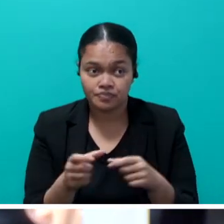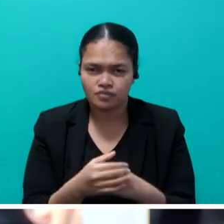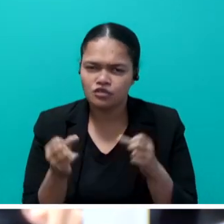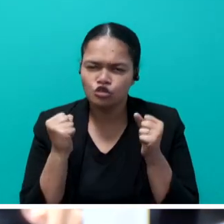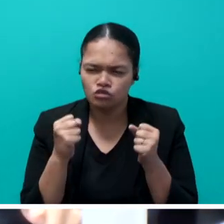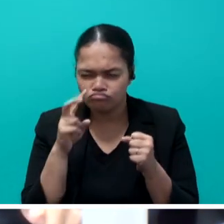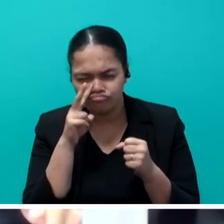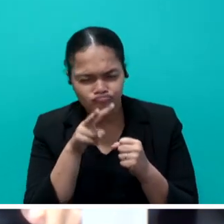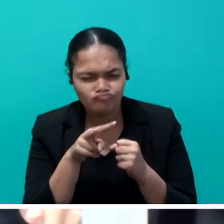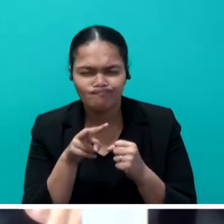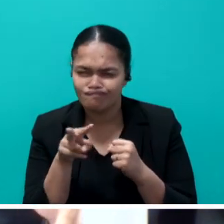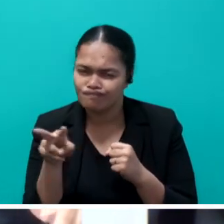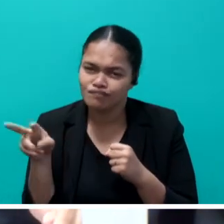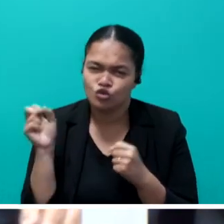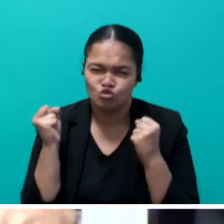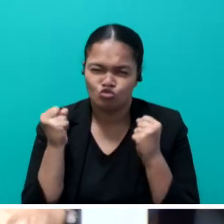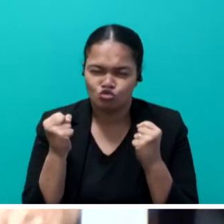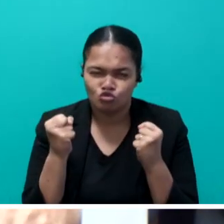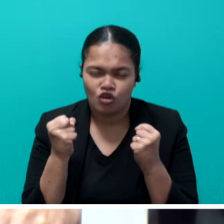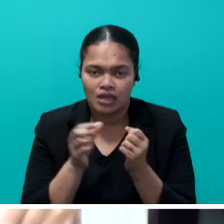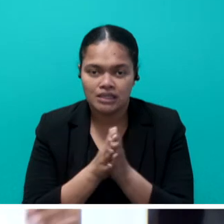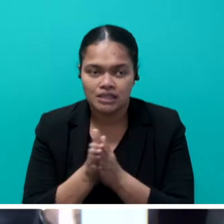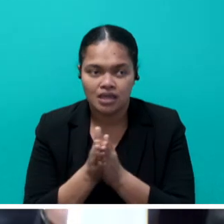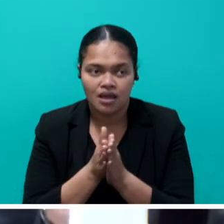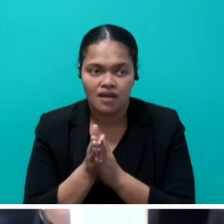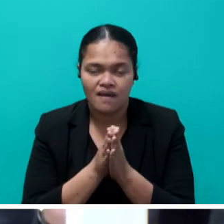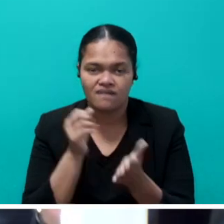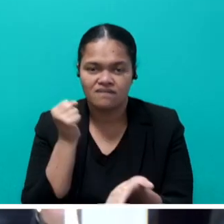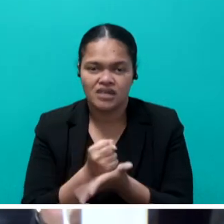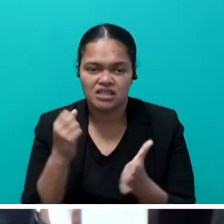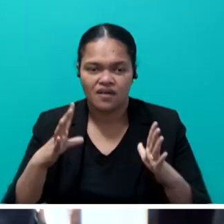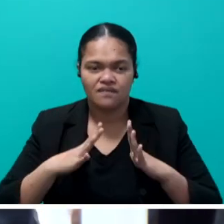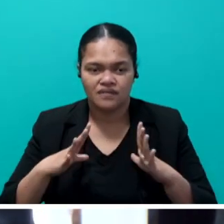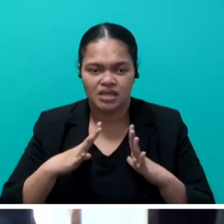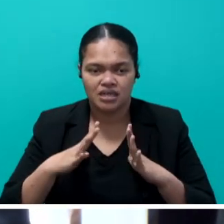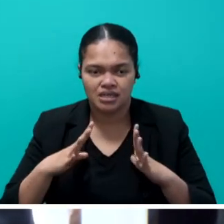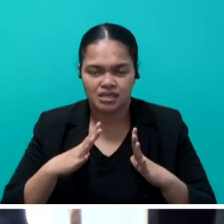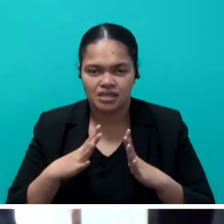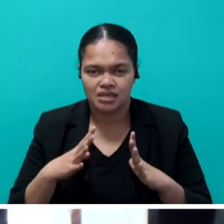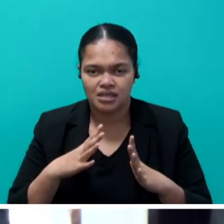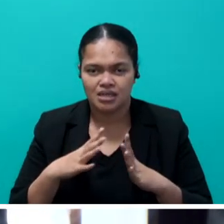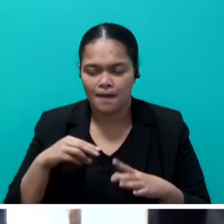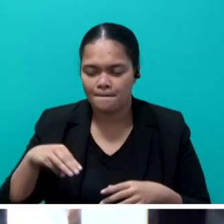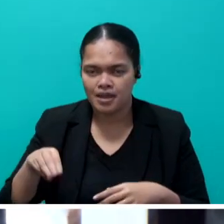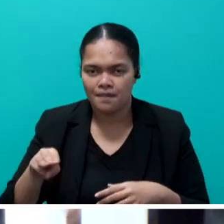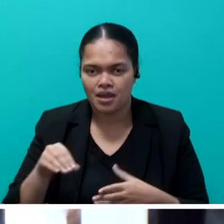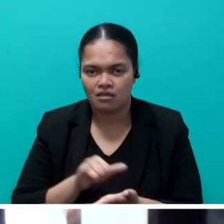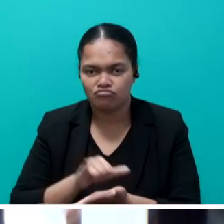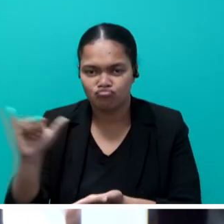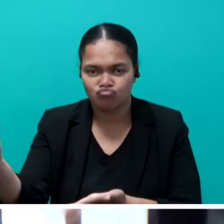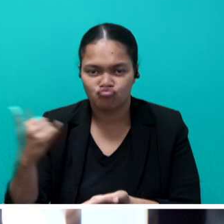desire for visa-free travel within the PIF member countries. The